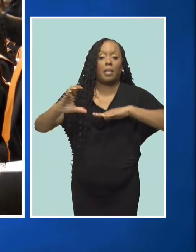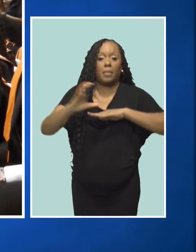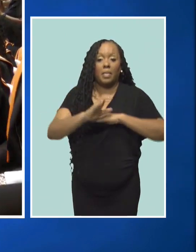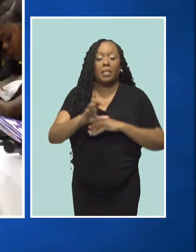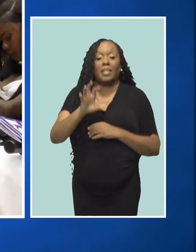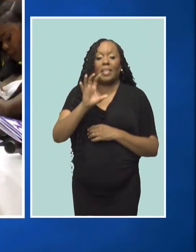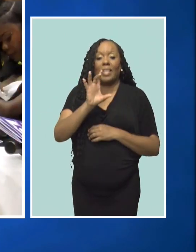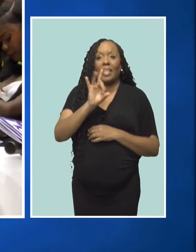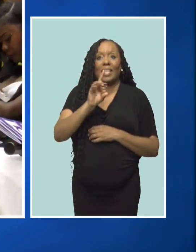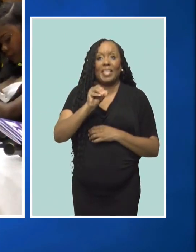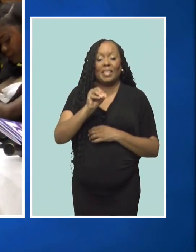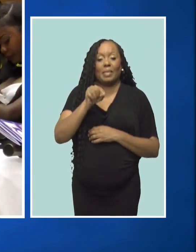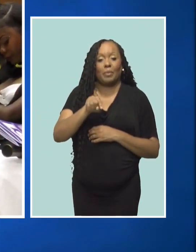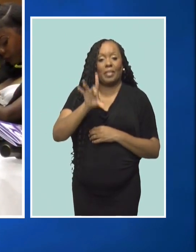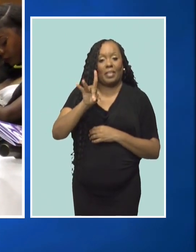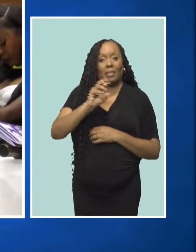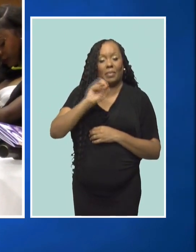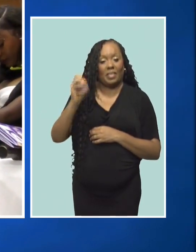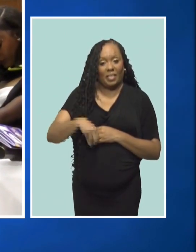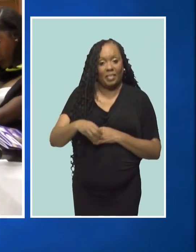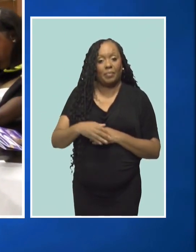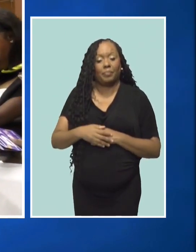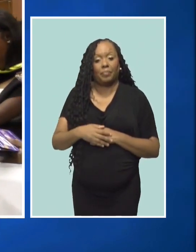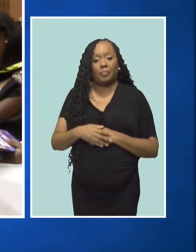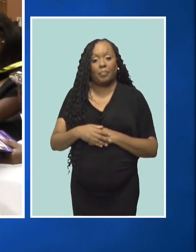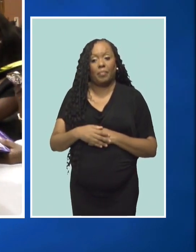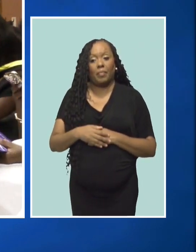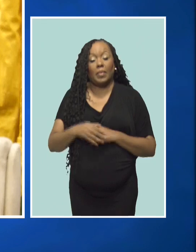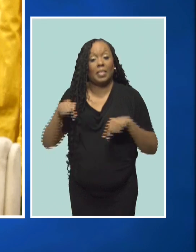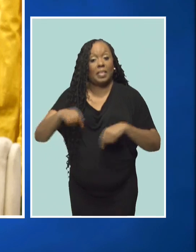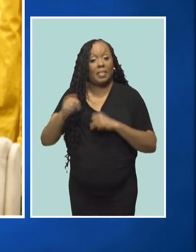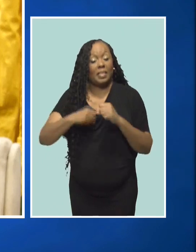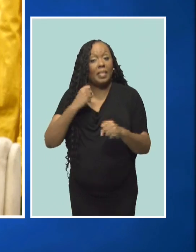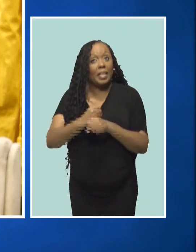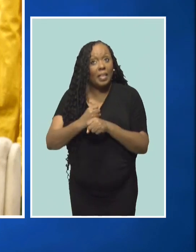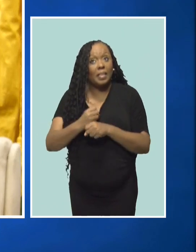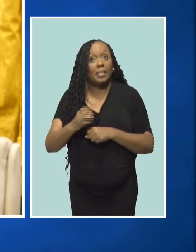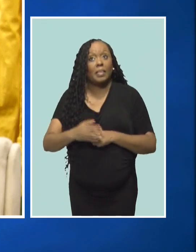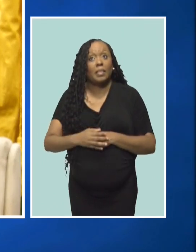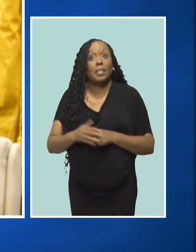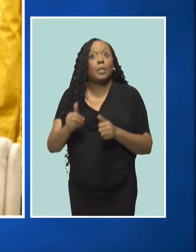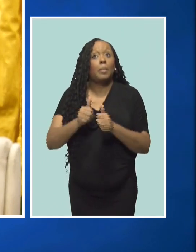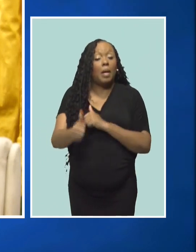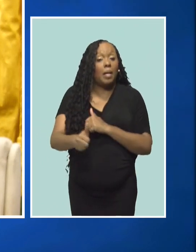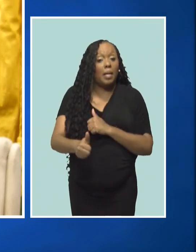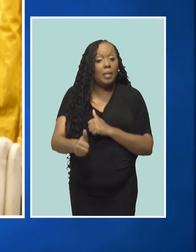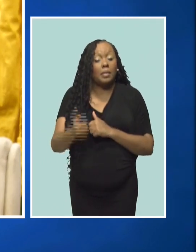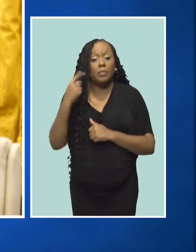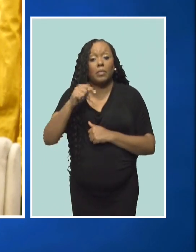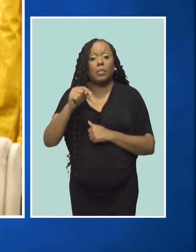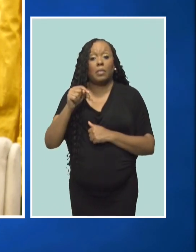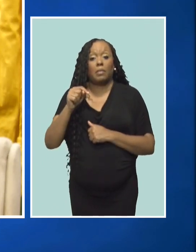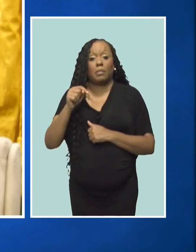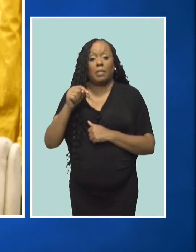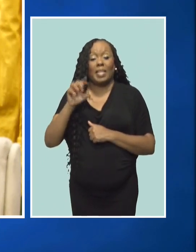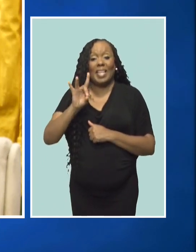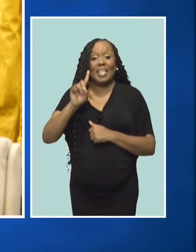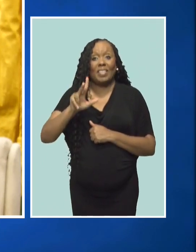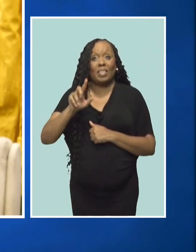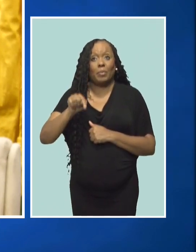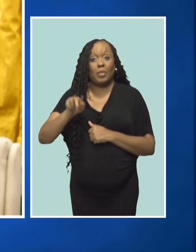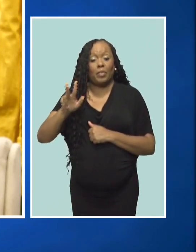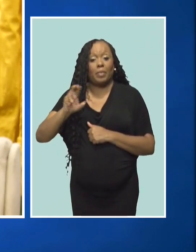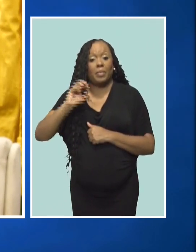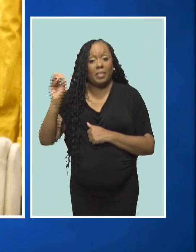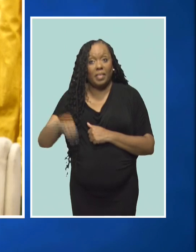of 80.8%. And in April 2024, the pass rate at the BCC was